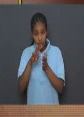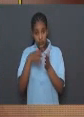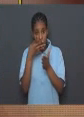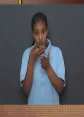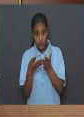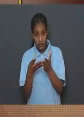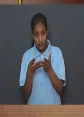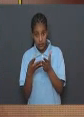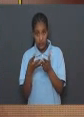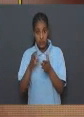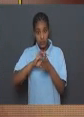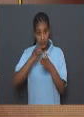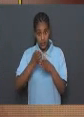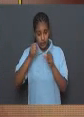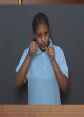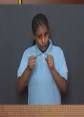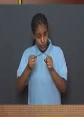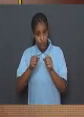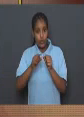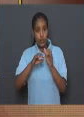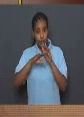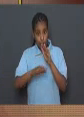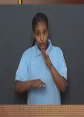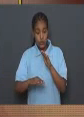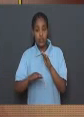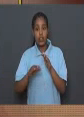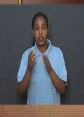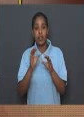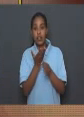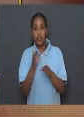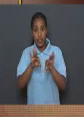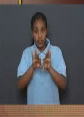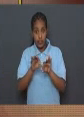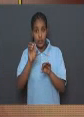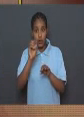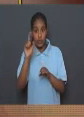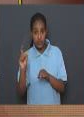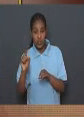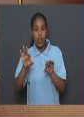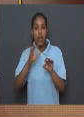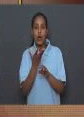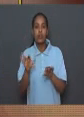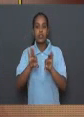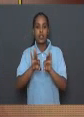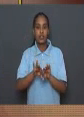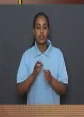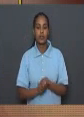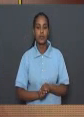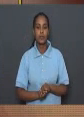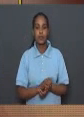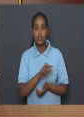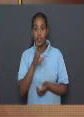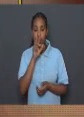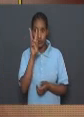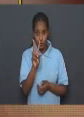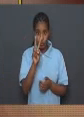as being either strong reducing agents or strong oxidizing agents. There are